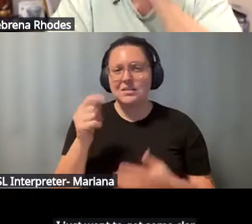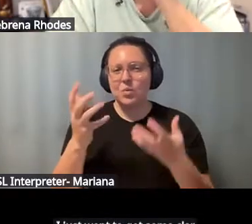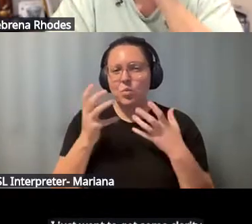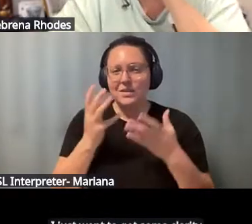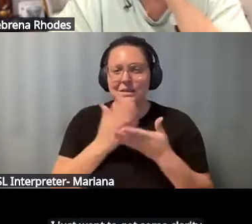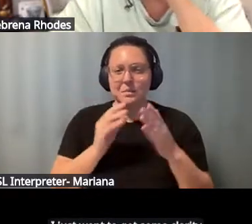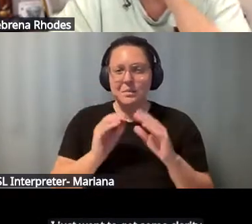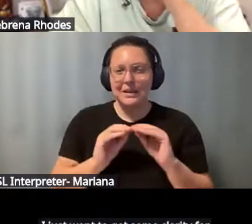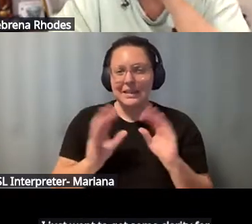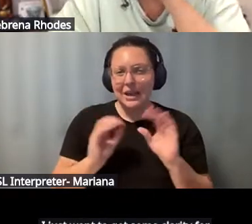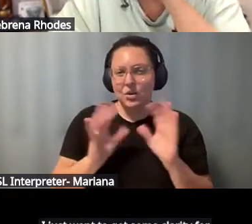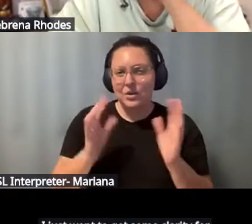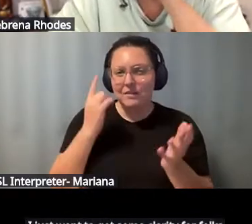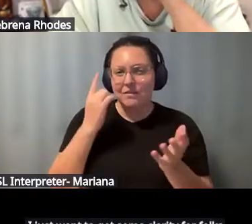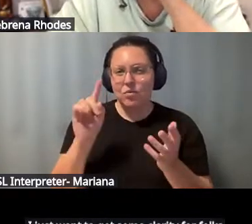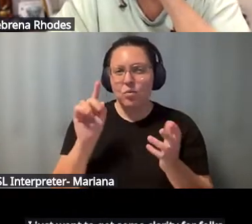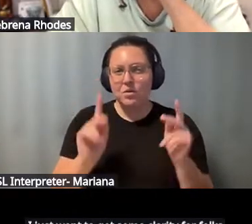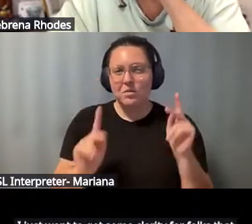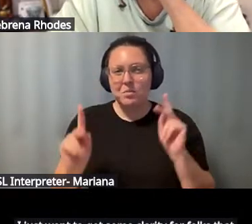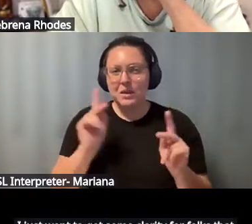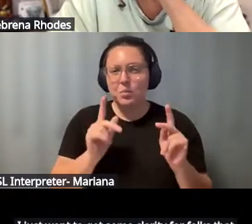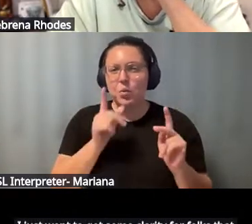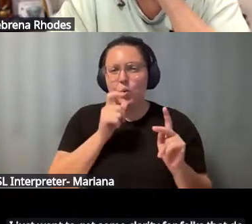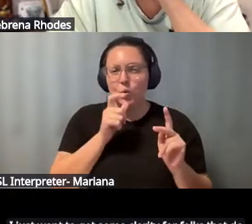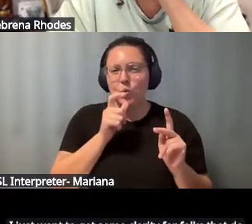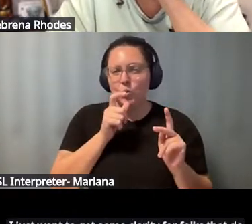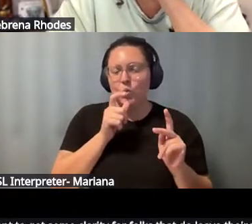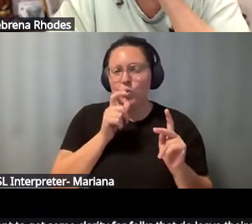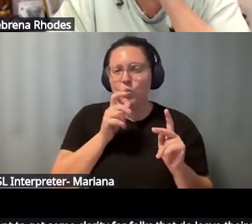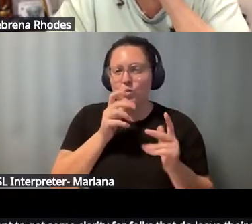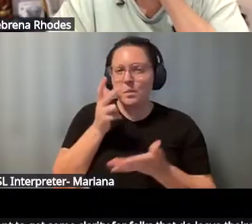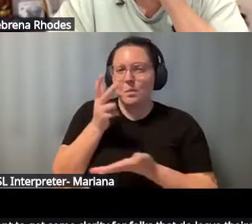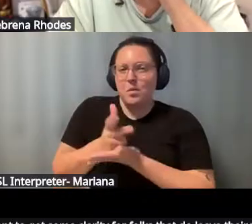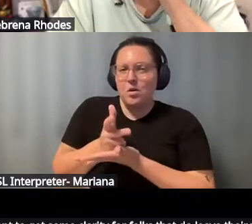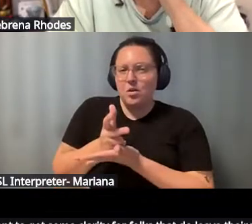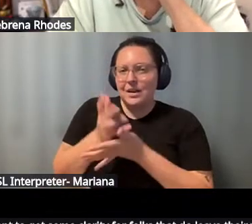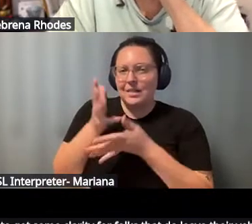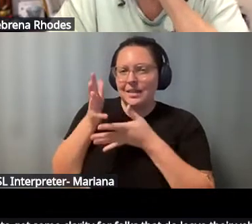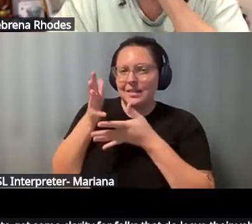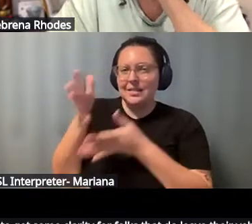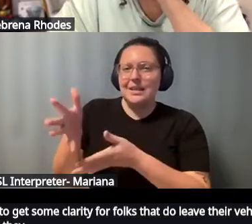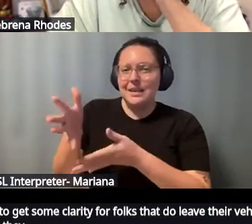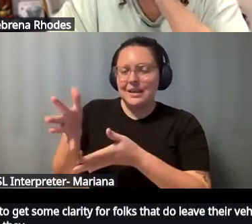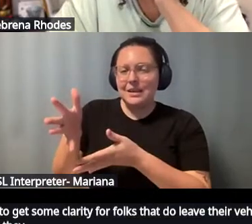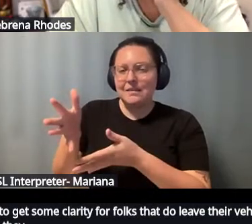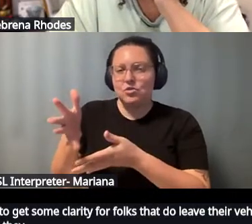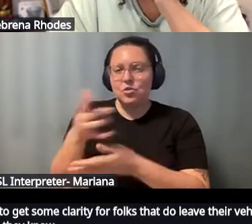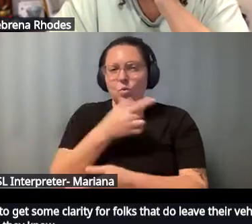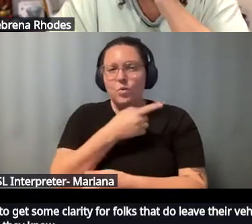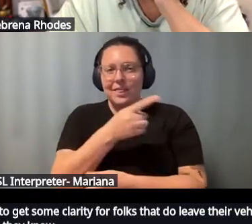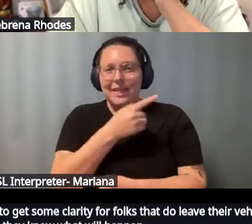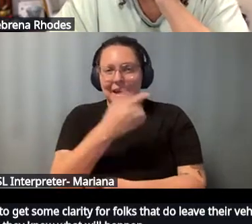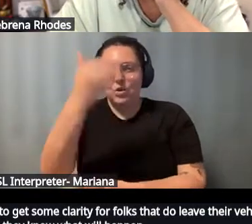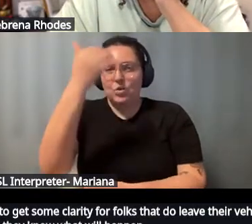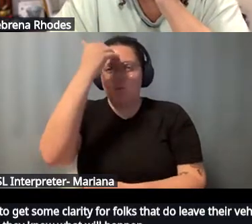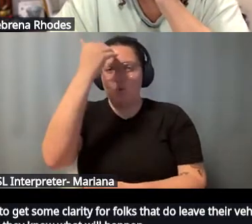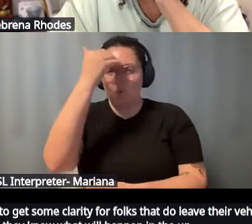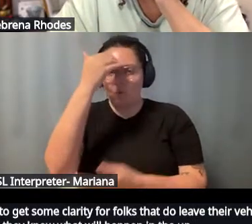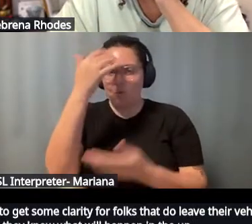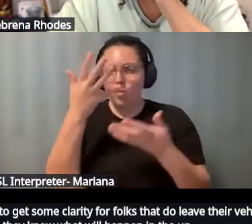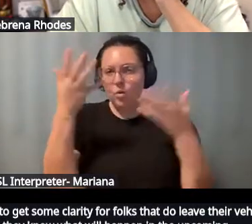for folks that do leave their vehicles there, just so that they know what will happen in the upcoming